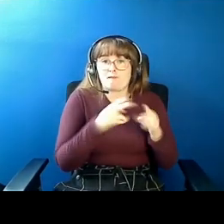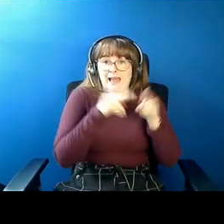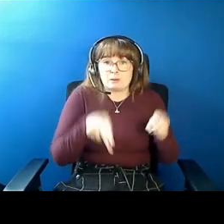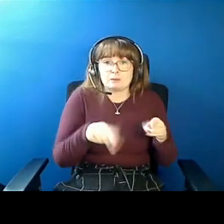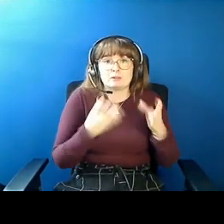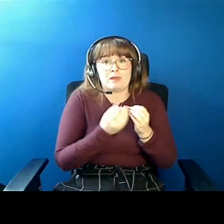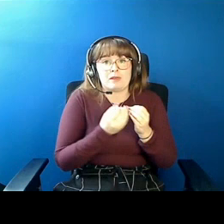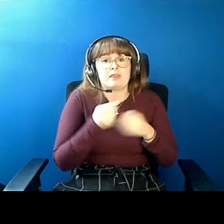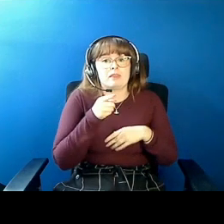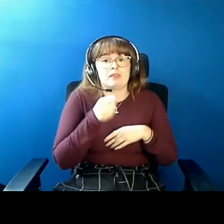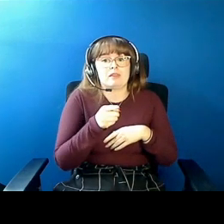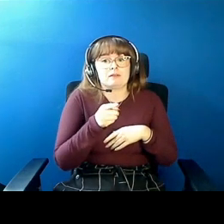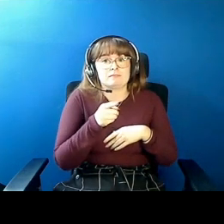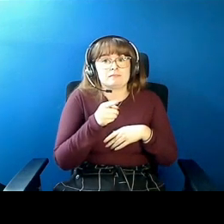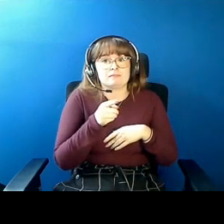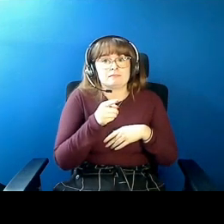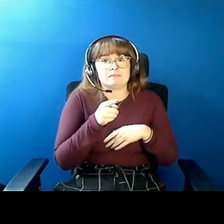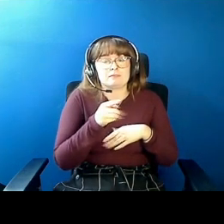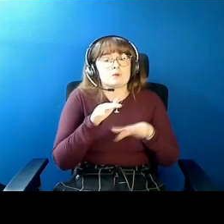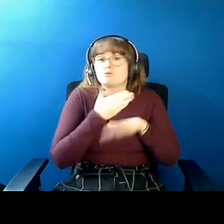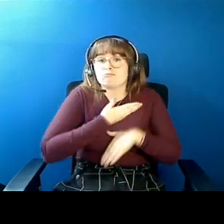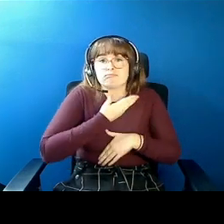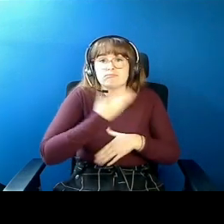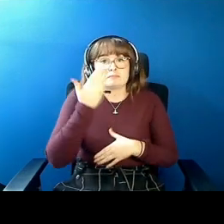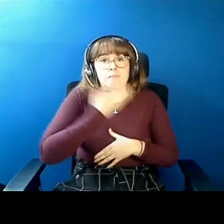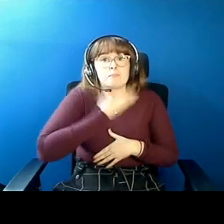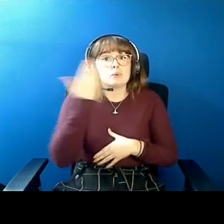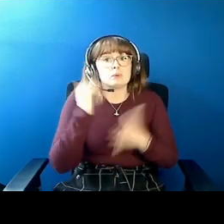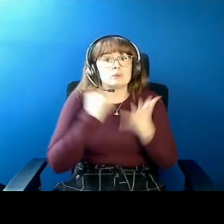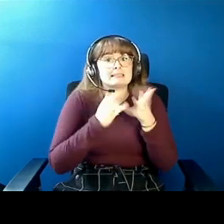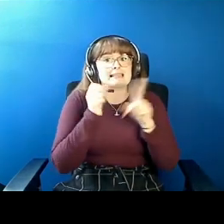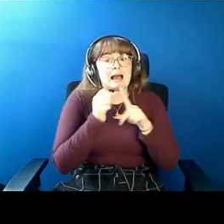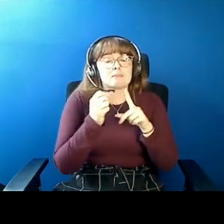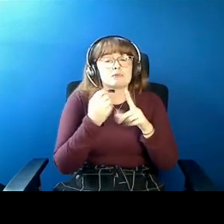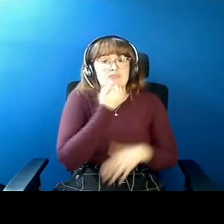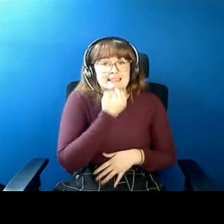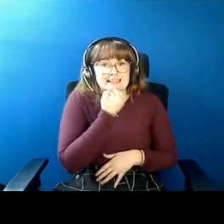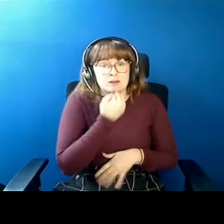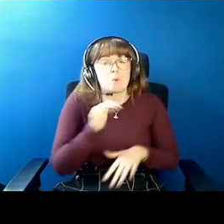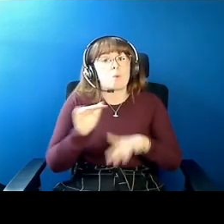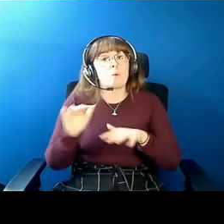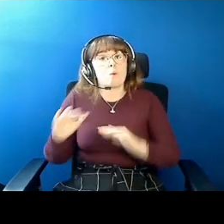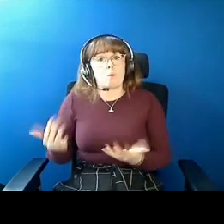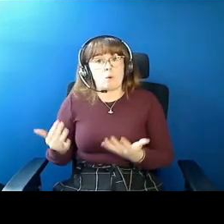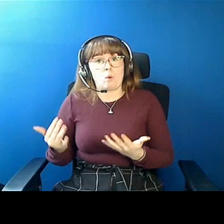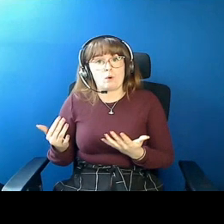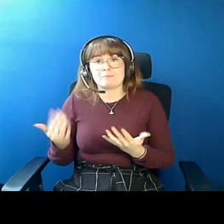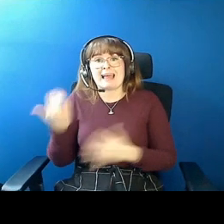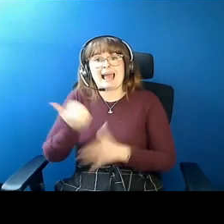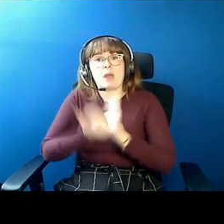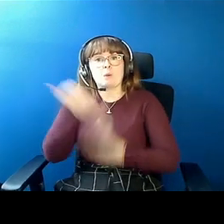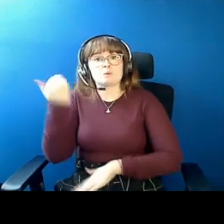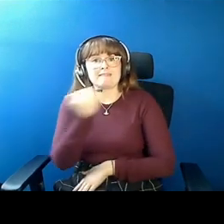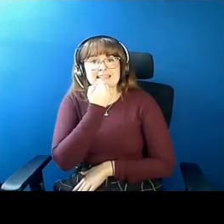known SAP rating, no EPC against them, or equally expired